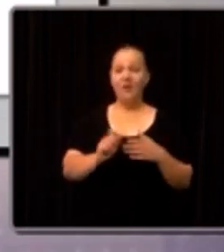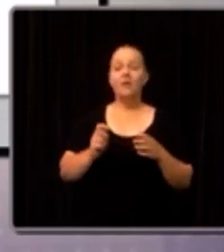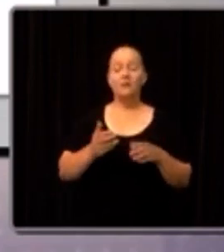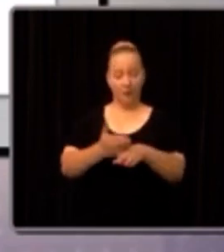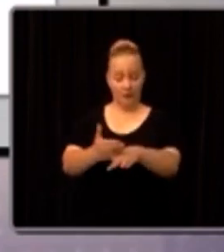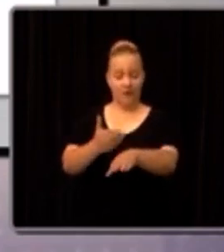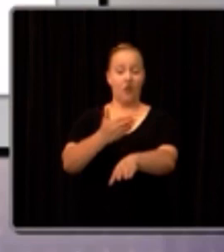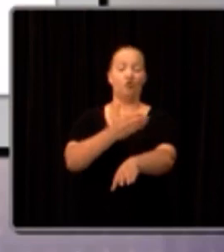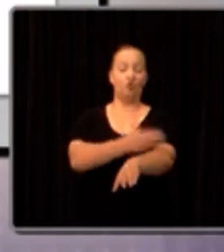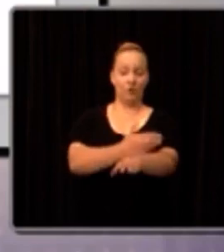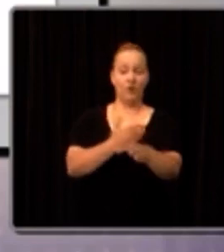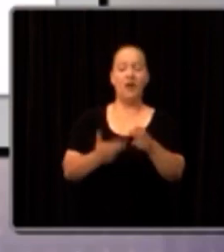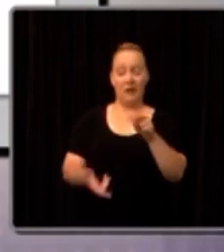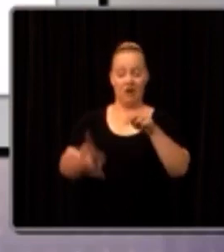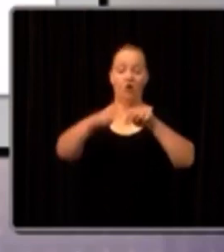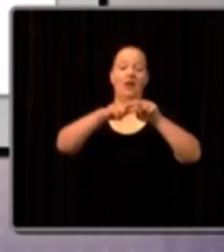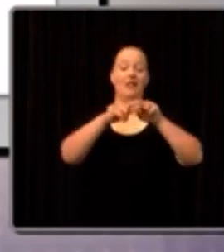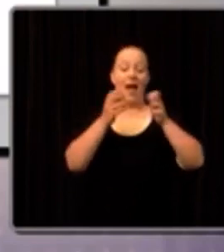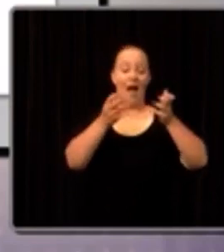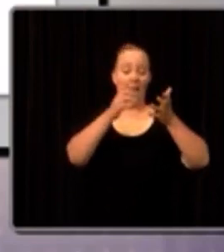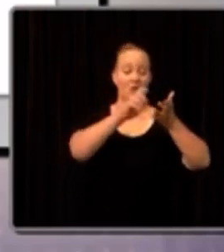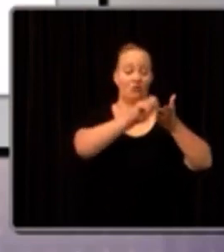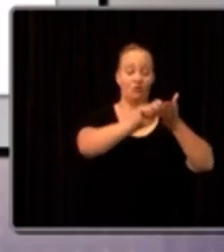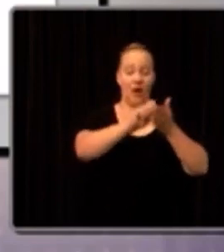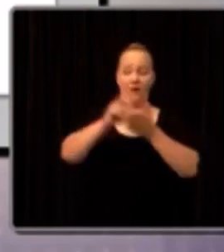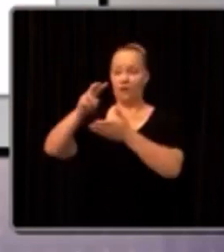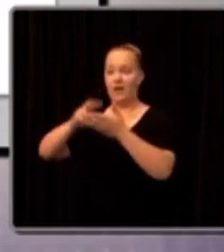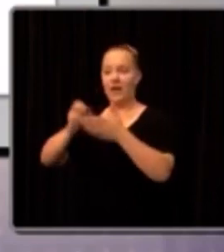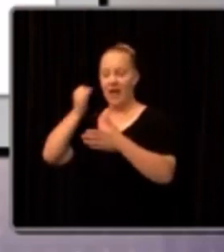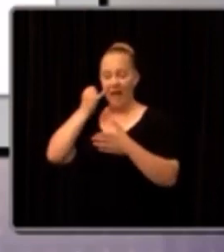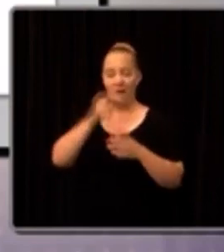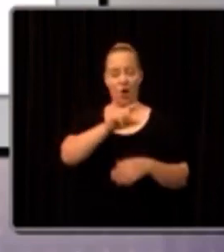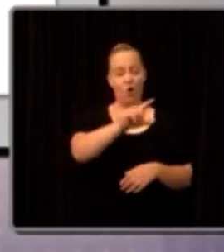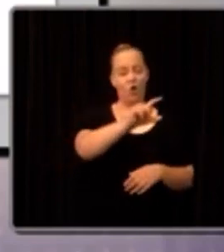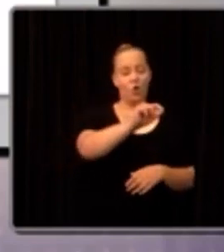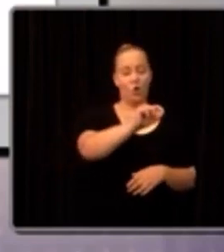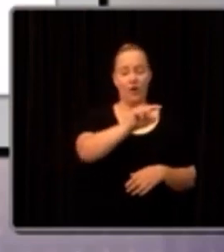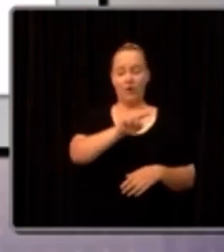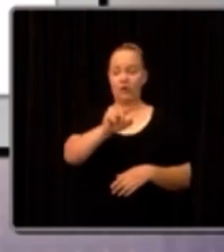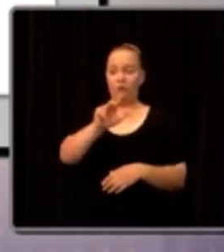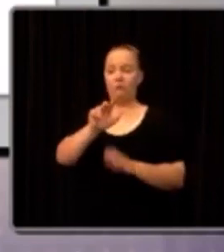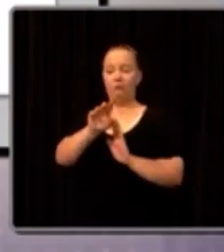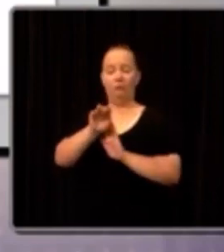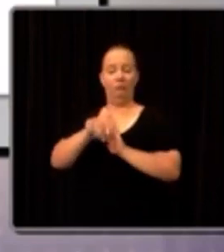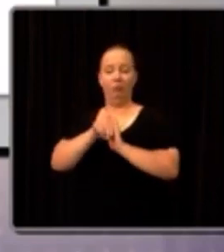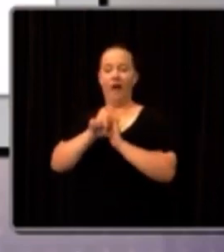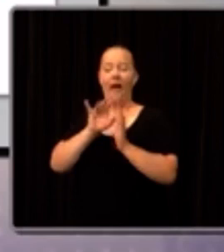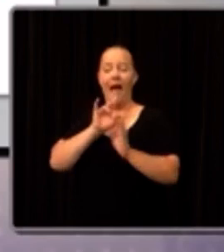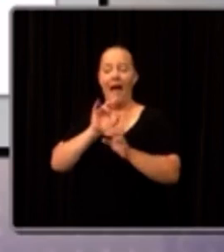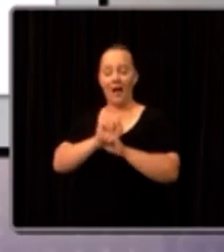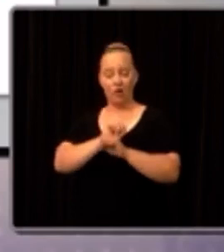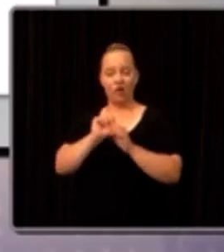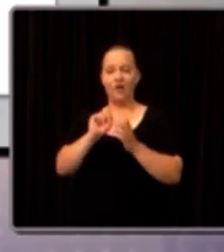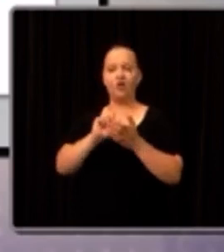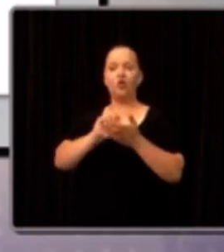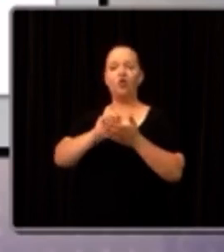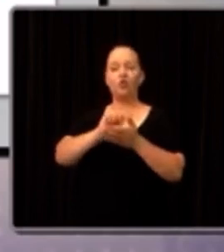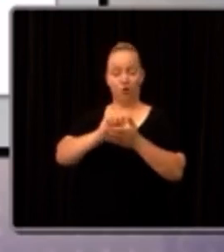volume of reading and writing. And so you can see if they're spending 25 to 30 minutes engaged in actual writing, that only has positive